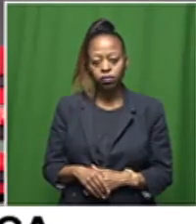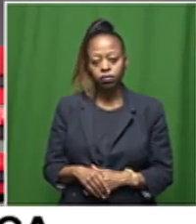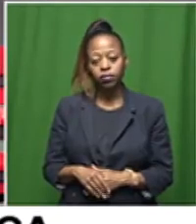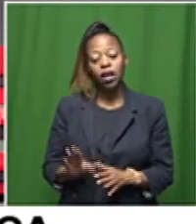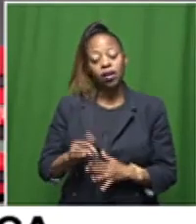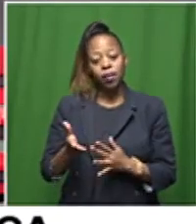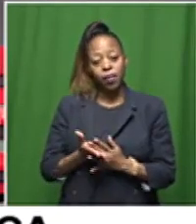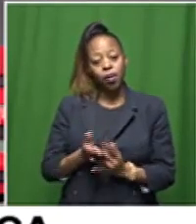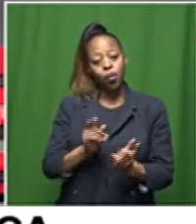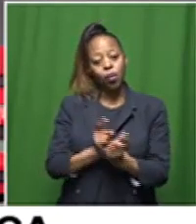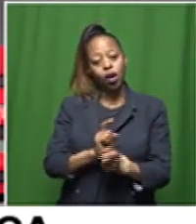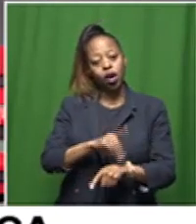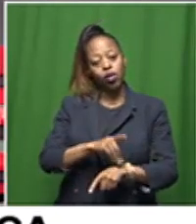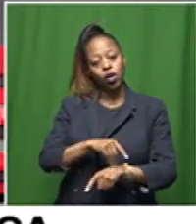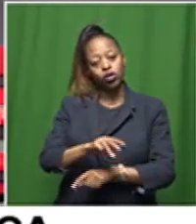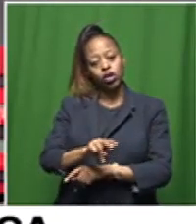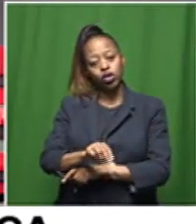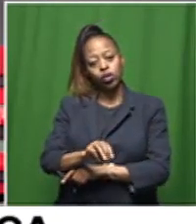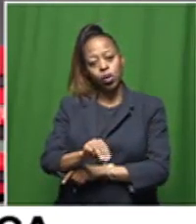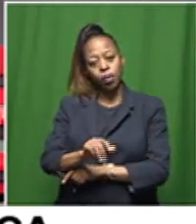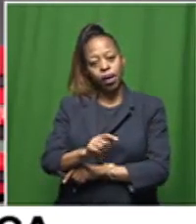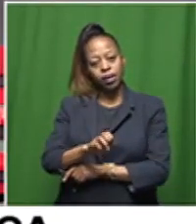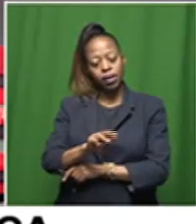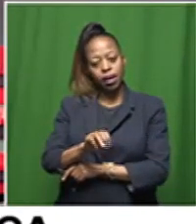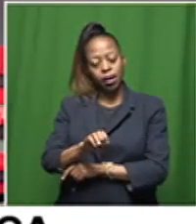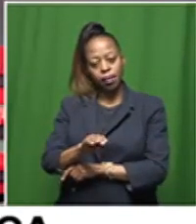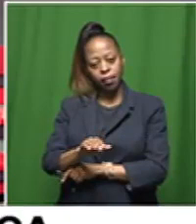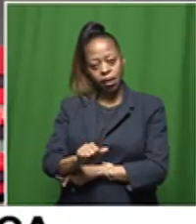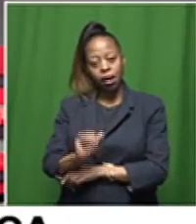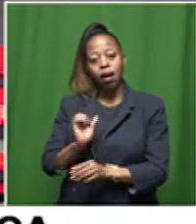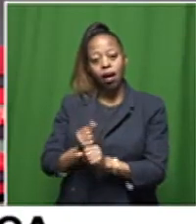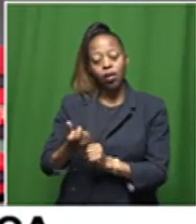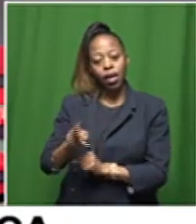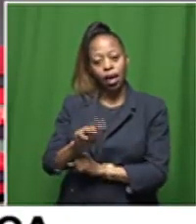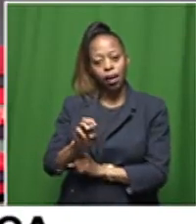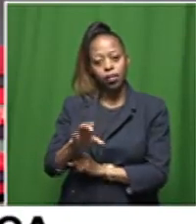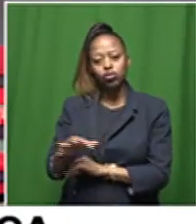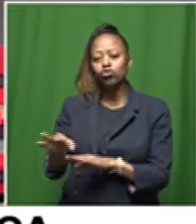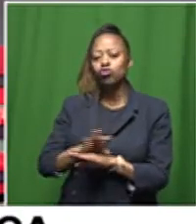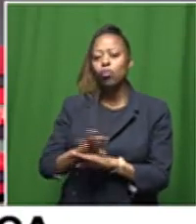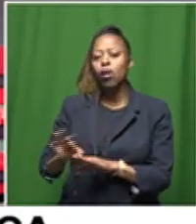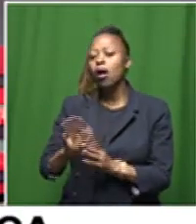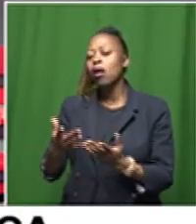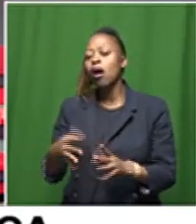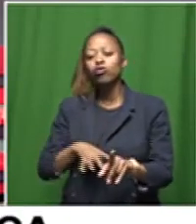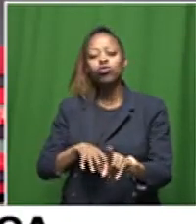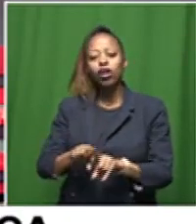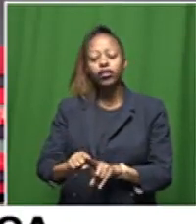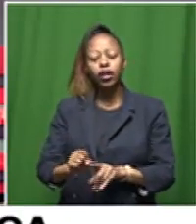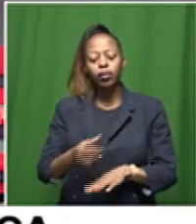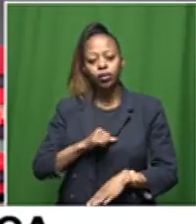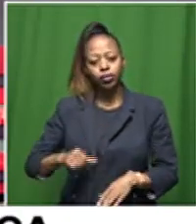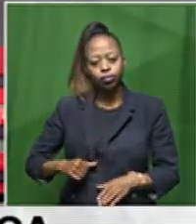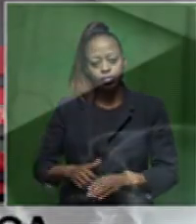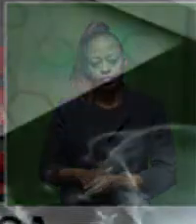After the break, we'll speak to Dr. Nomathemba Mokgethi, the Gauteng Health MEC, about their plans to end surgical backlogs. Stay with us.